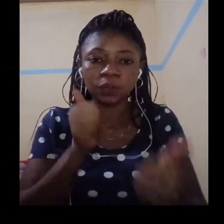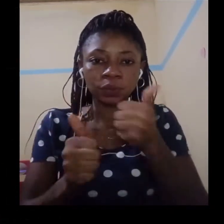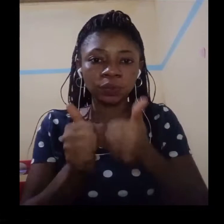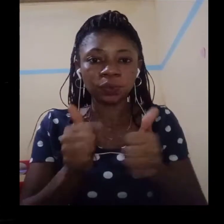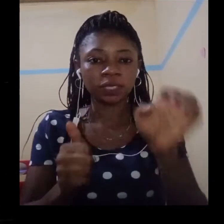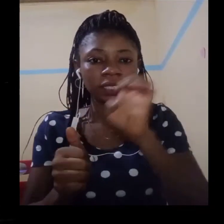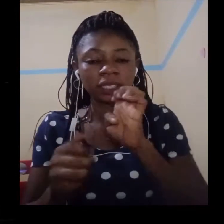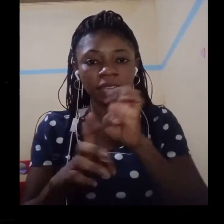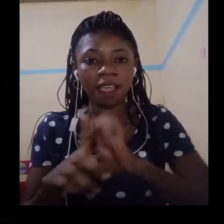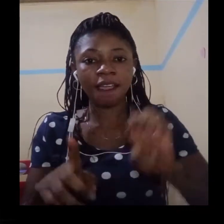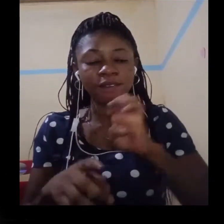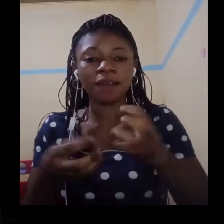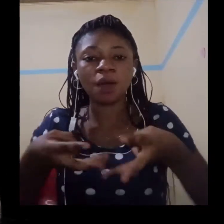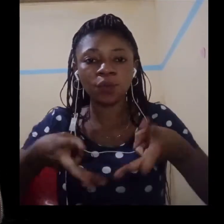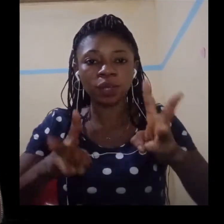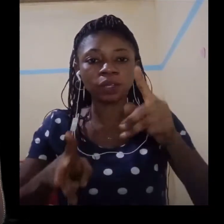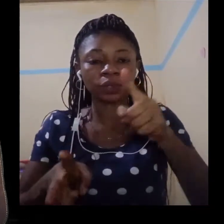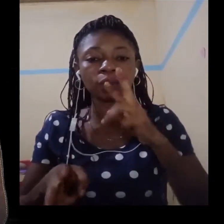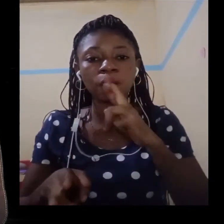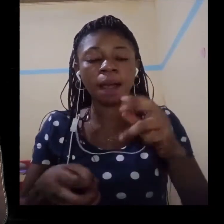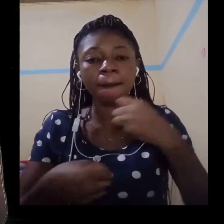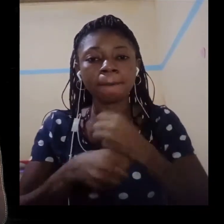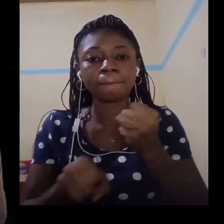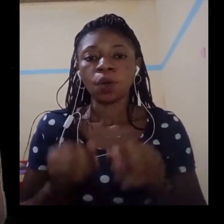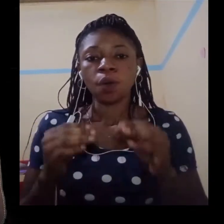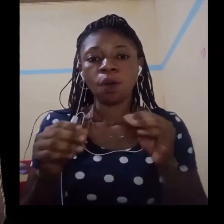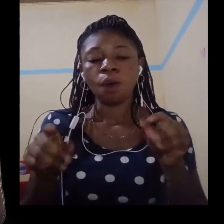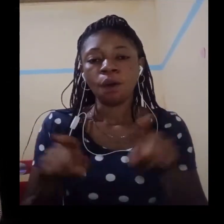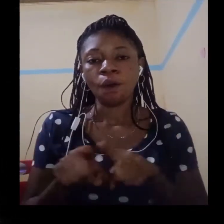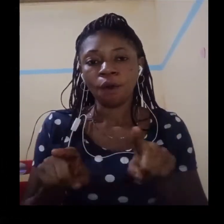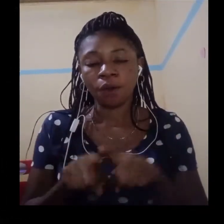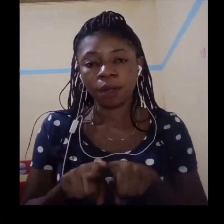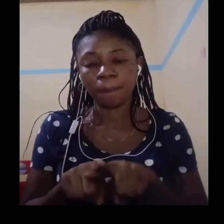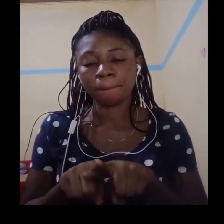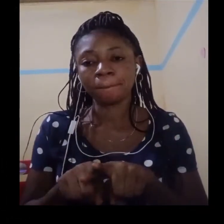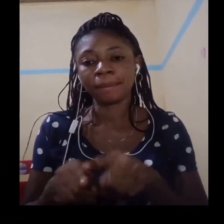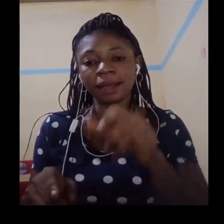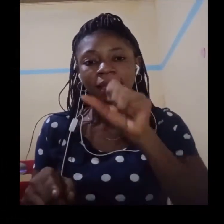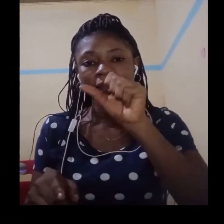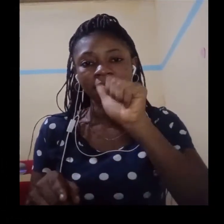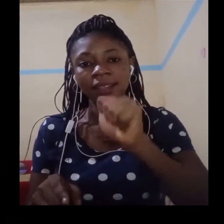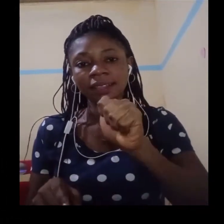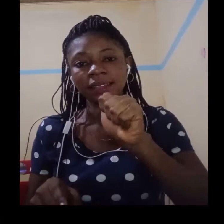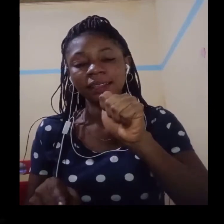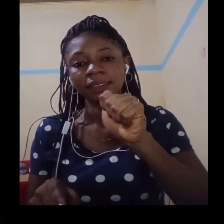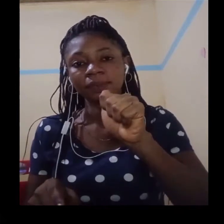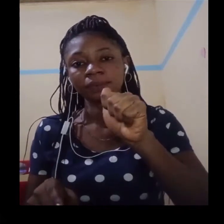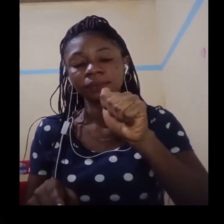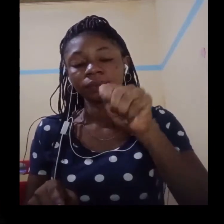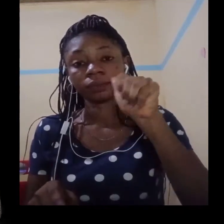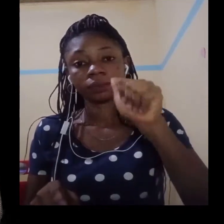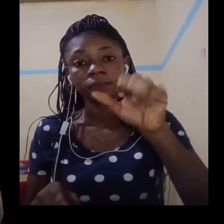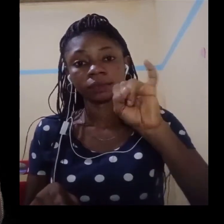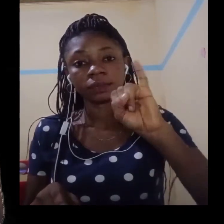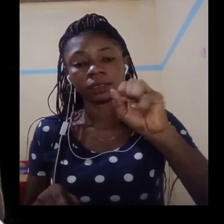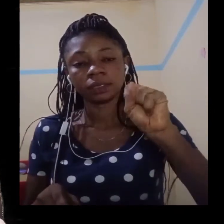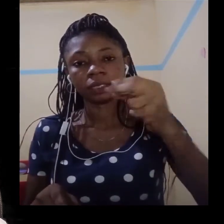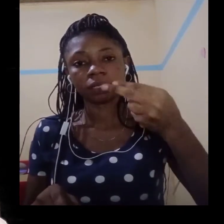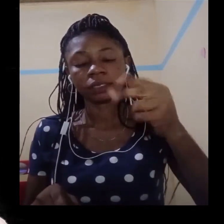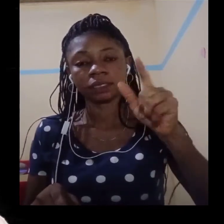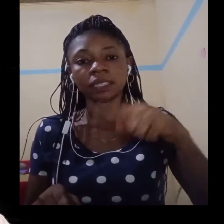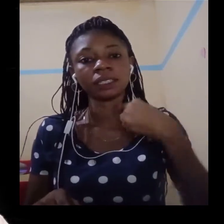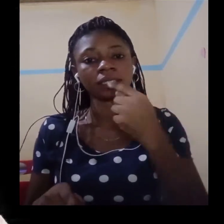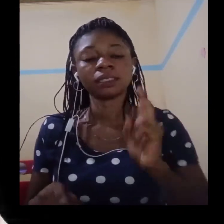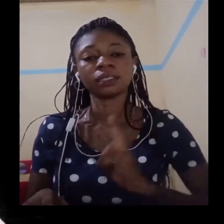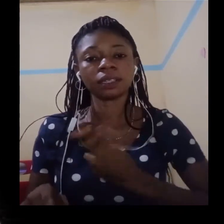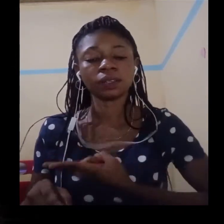is capable of taking this scrutiny, and it withstands it. Let us go back to see the next